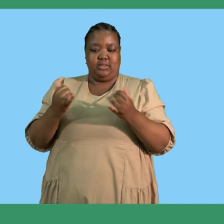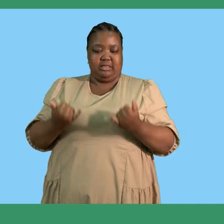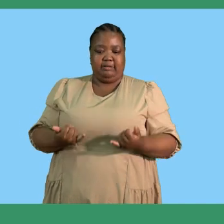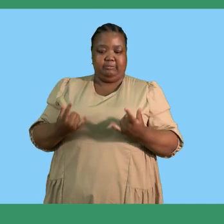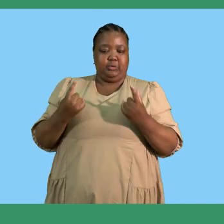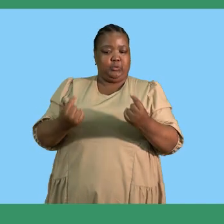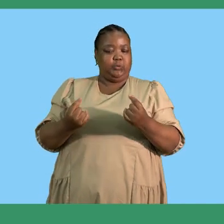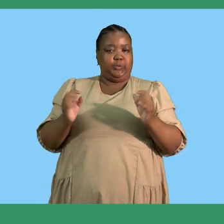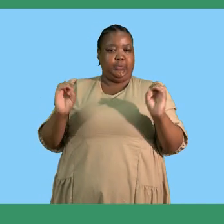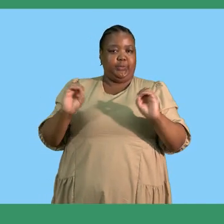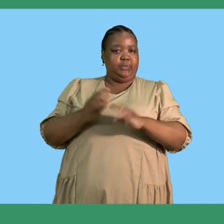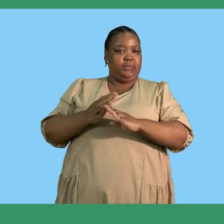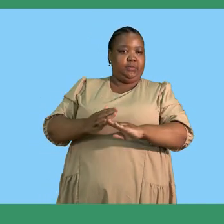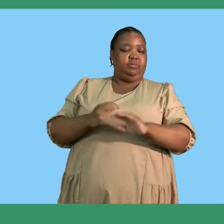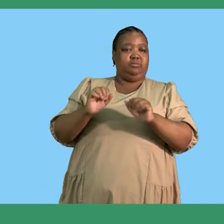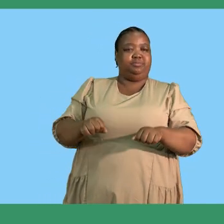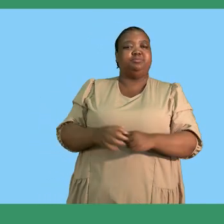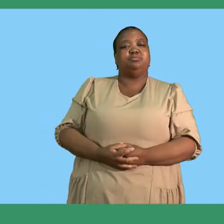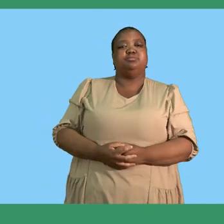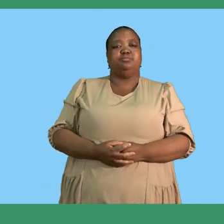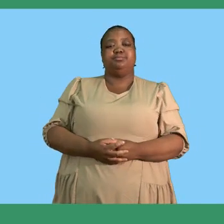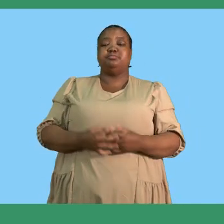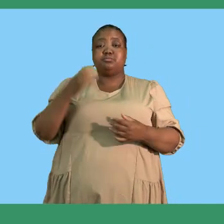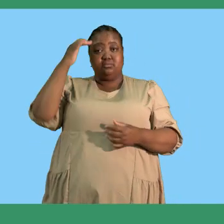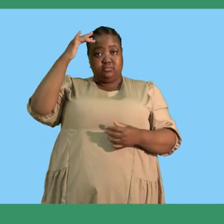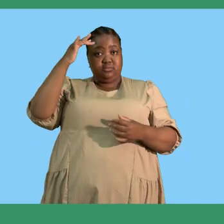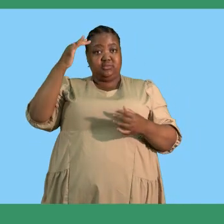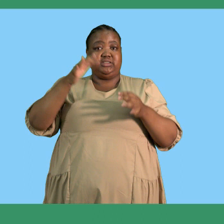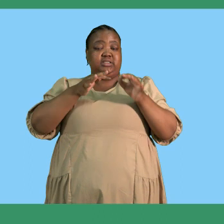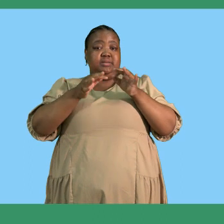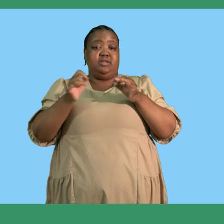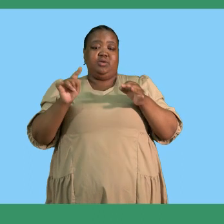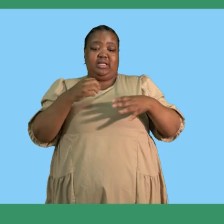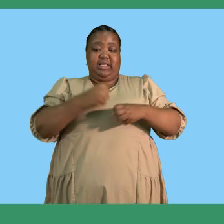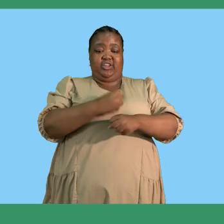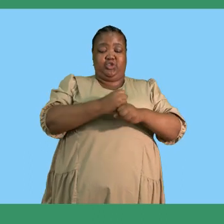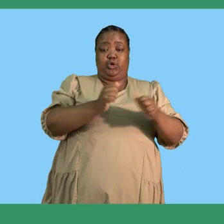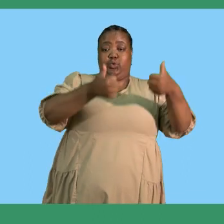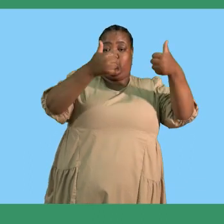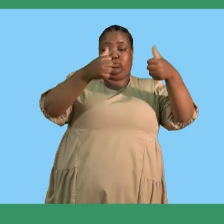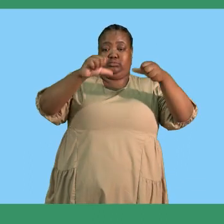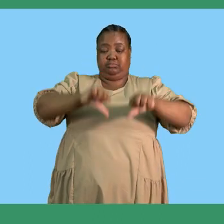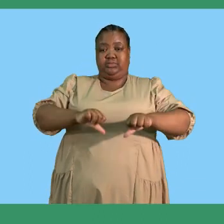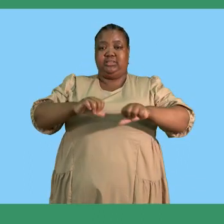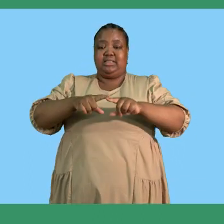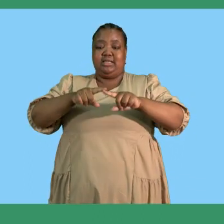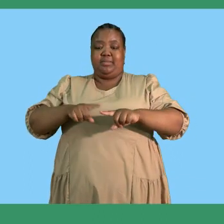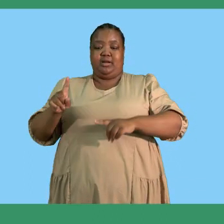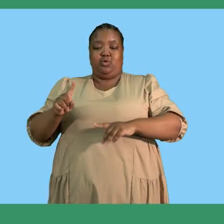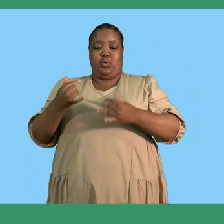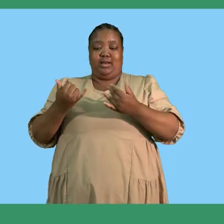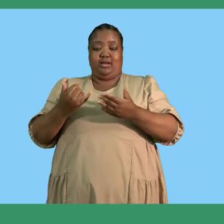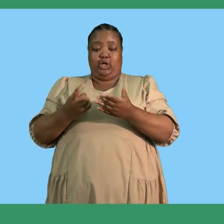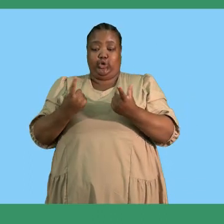they are saying that it is a theory that suggests that an action is either good or bad depending on